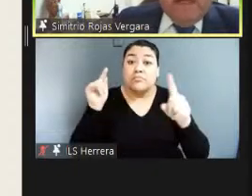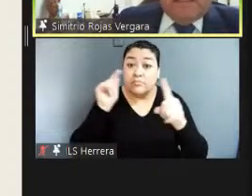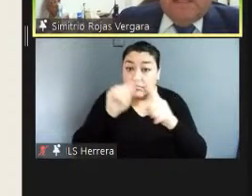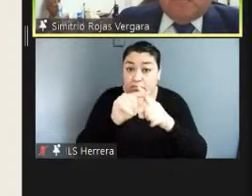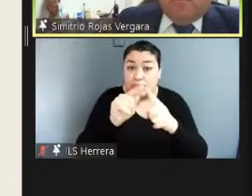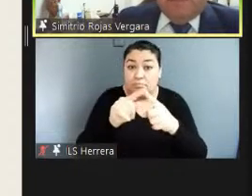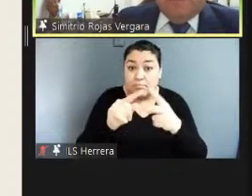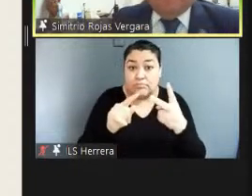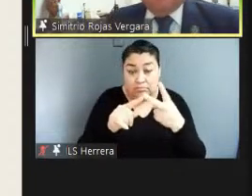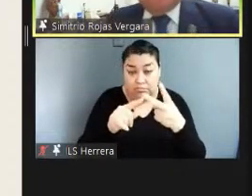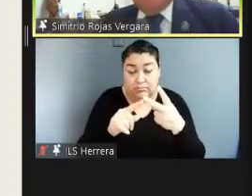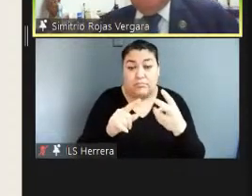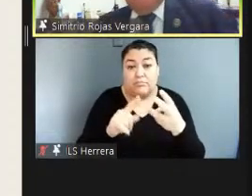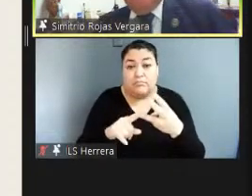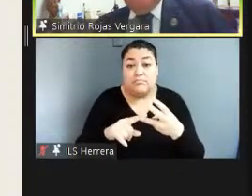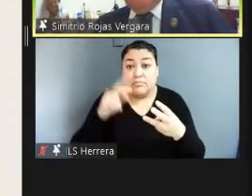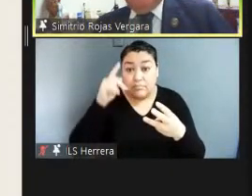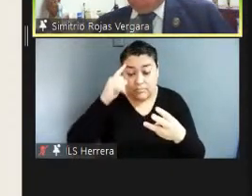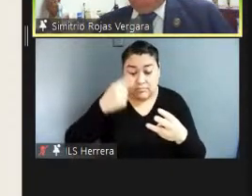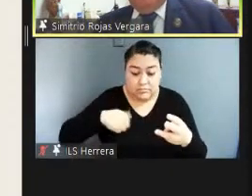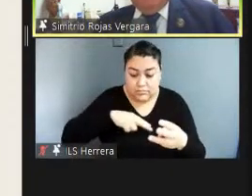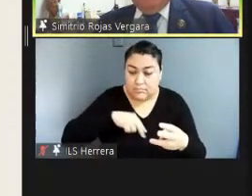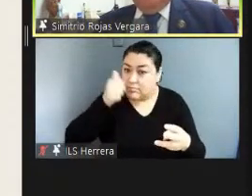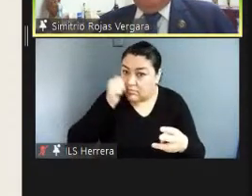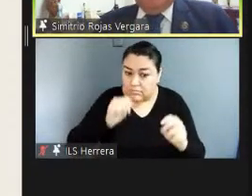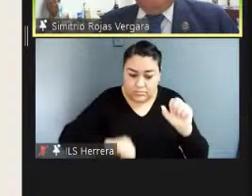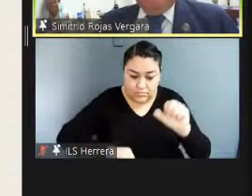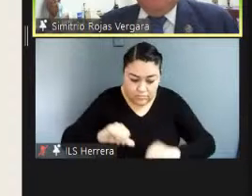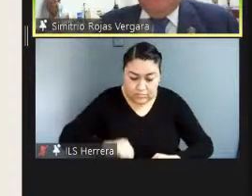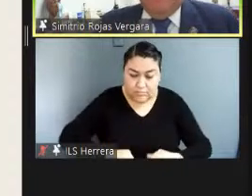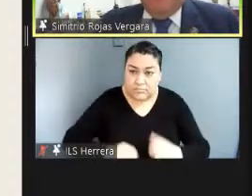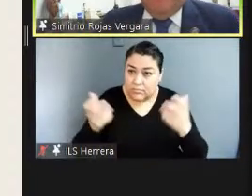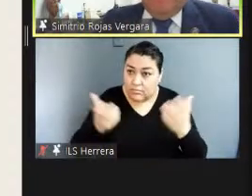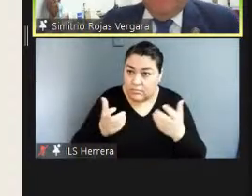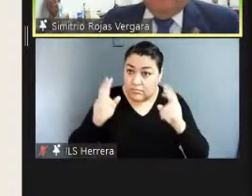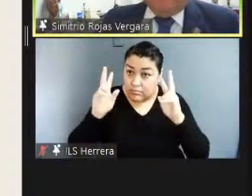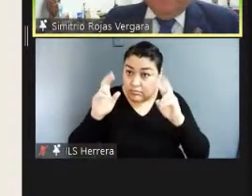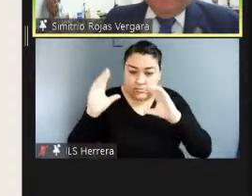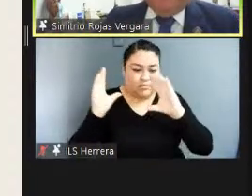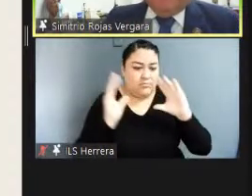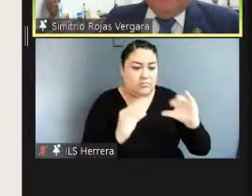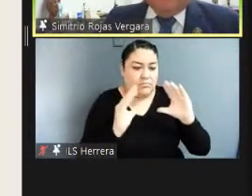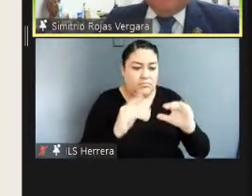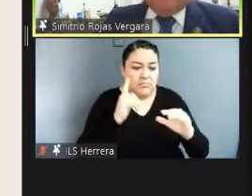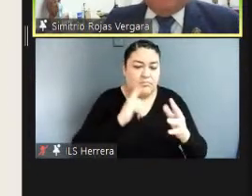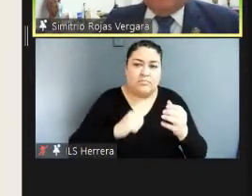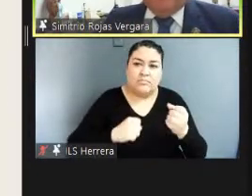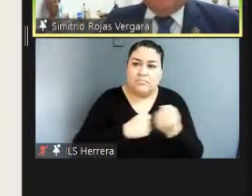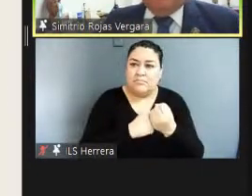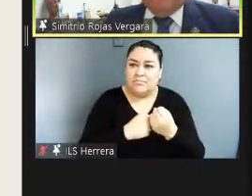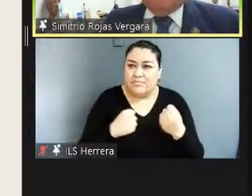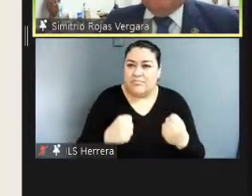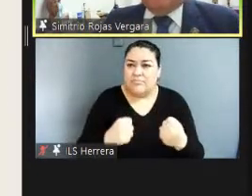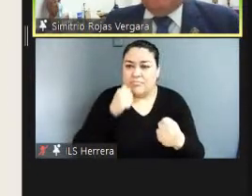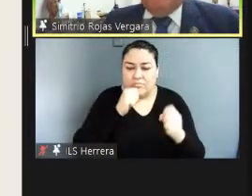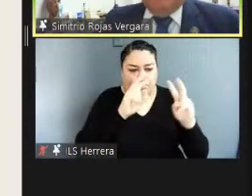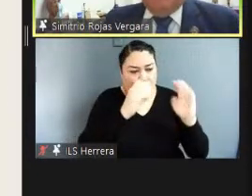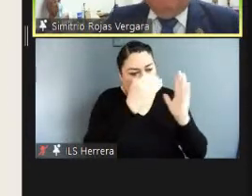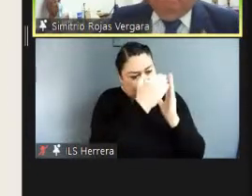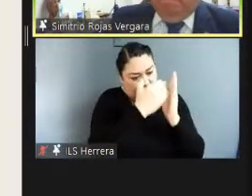strengthened. We need to strengthen them with each of the activities that we are planning in